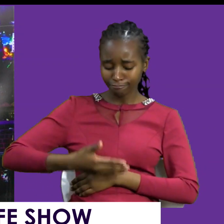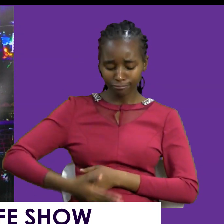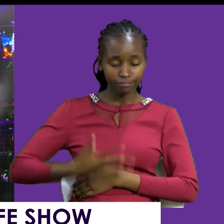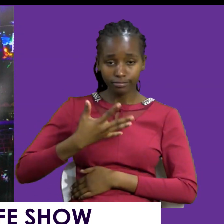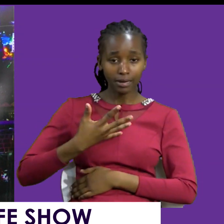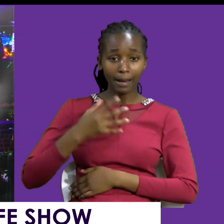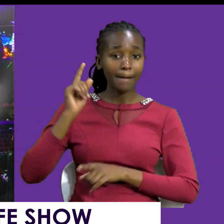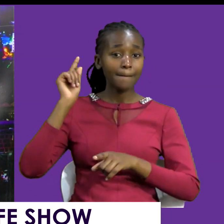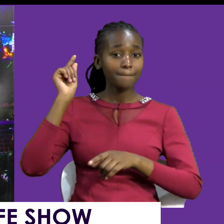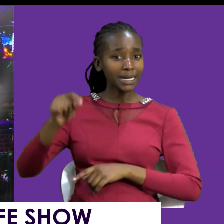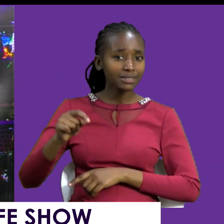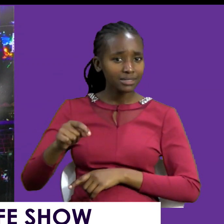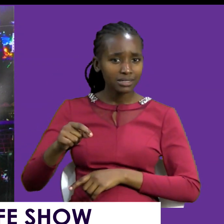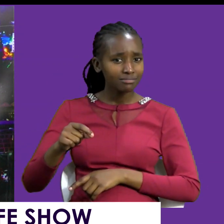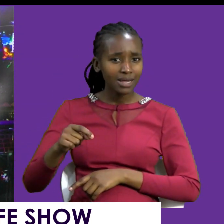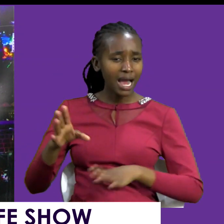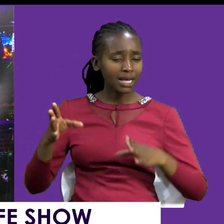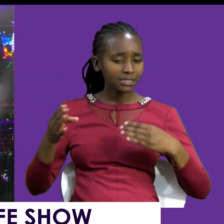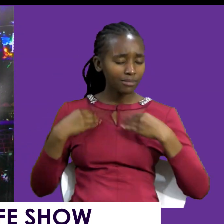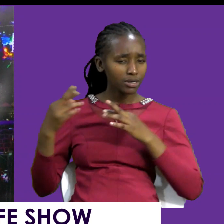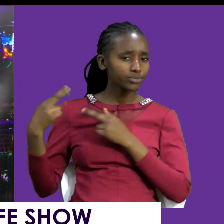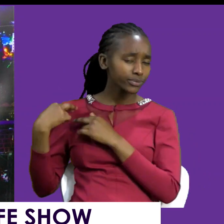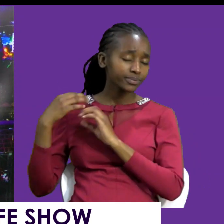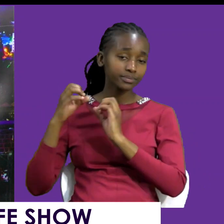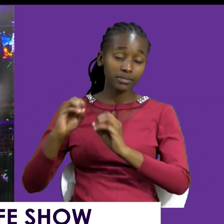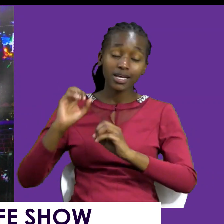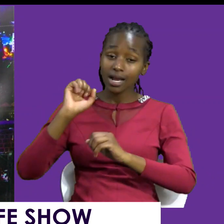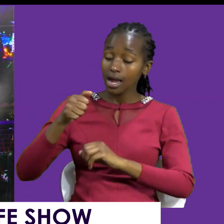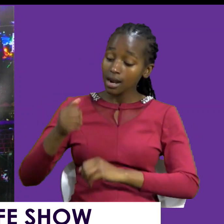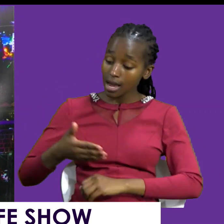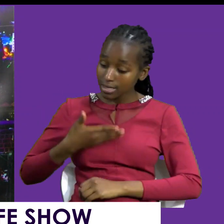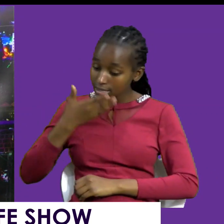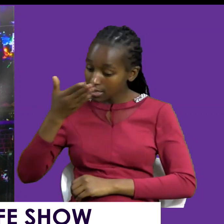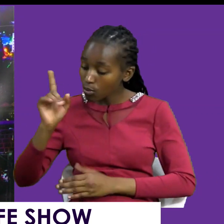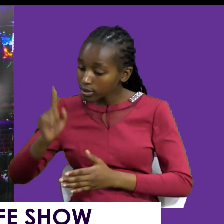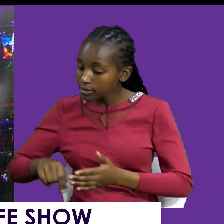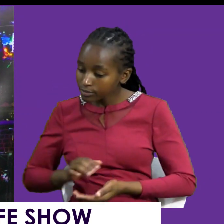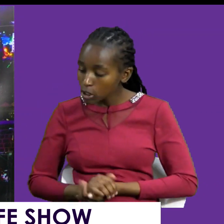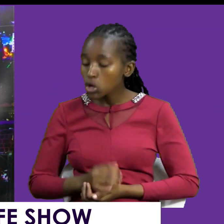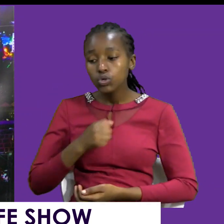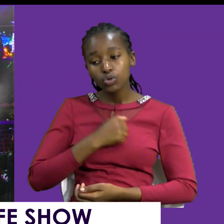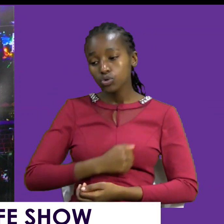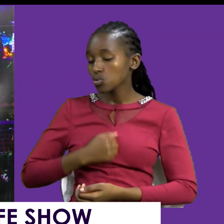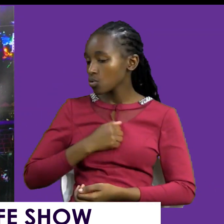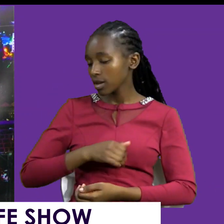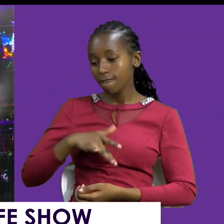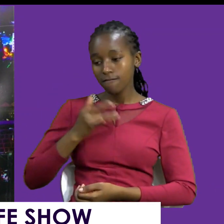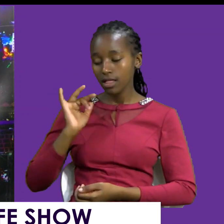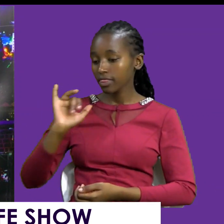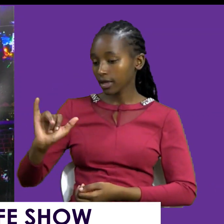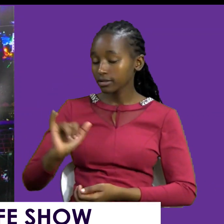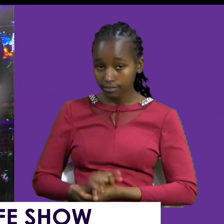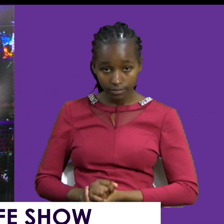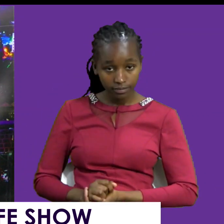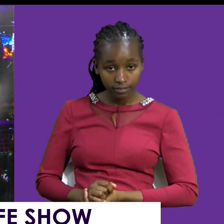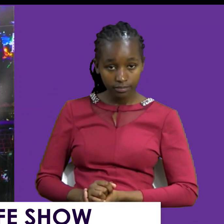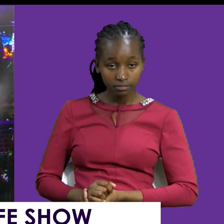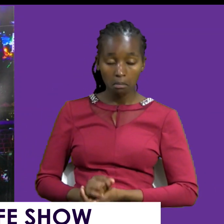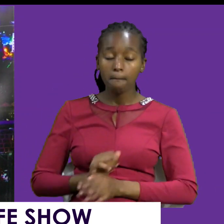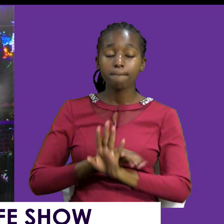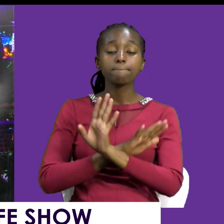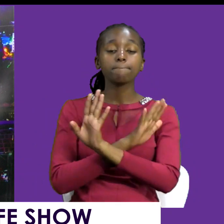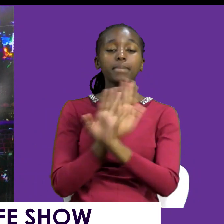on me. What I need to do is to answer you, I'm sorry you feel that way. Did you hear that